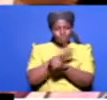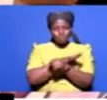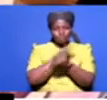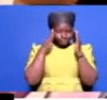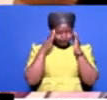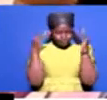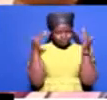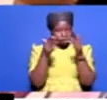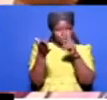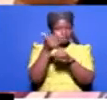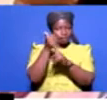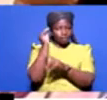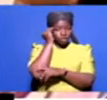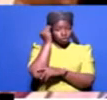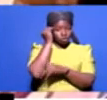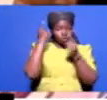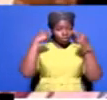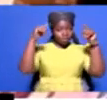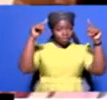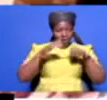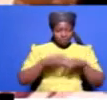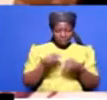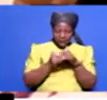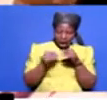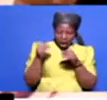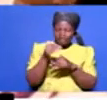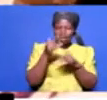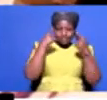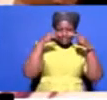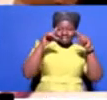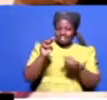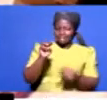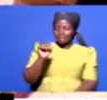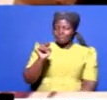excellence. After excelling at Mangu High School,